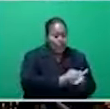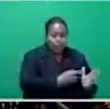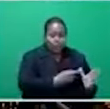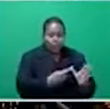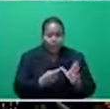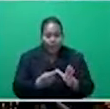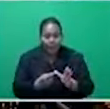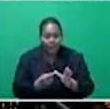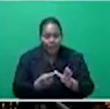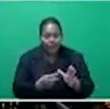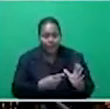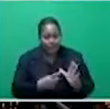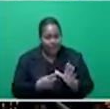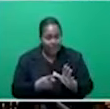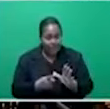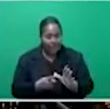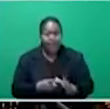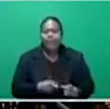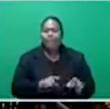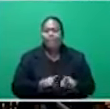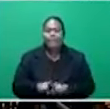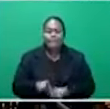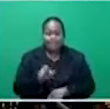giving right of reply.